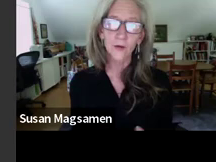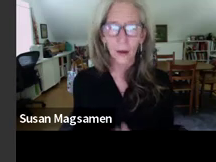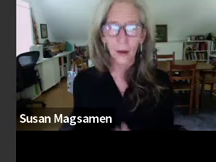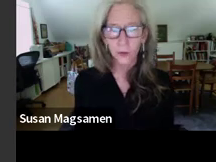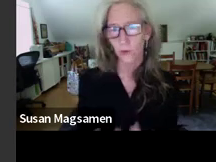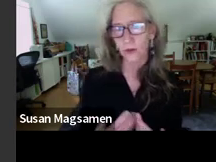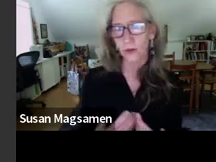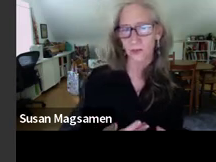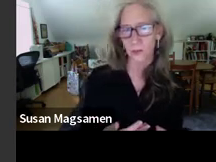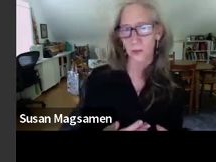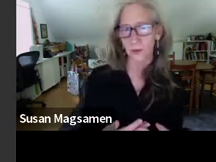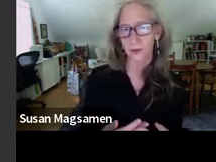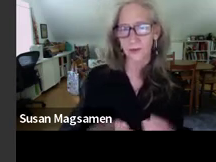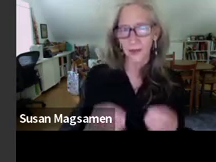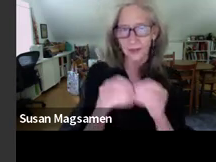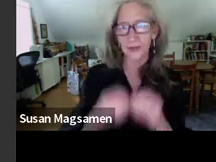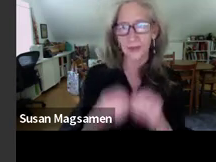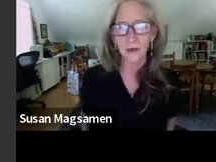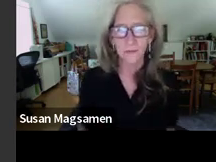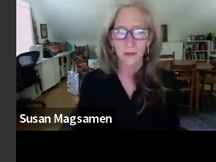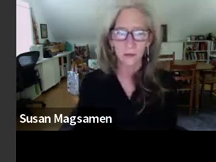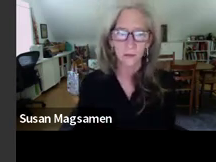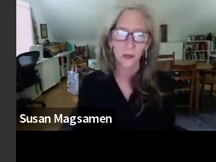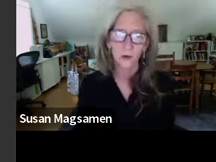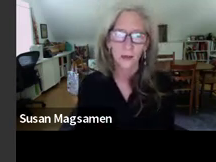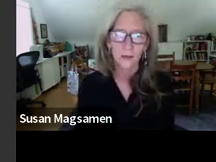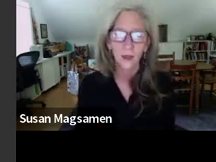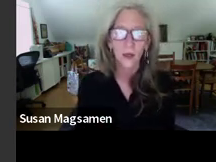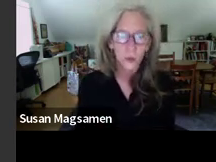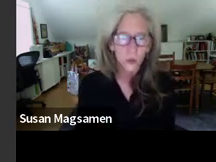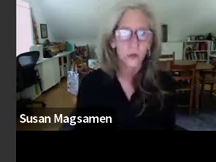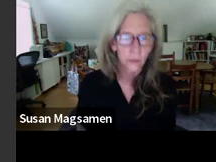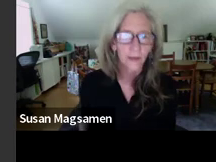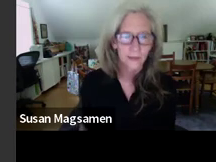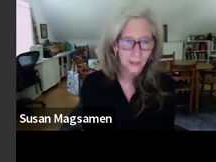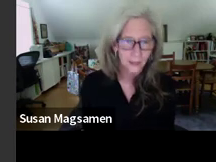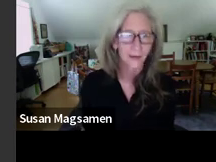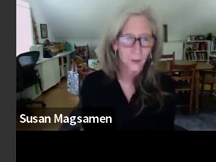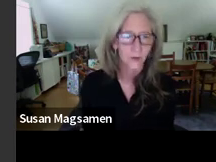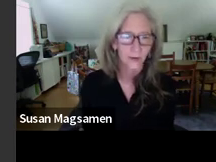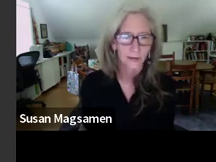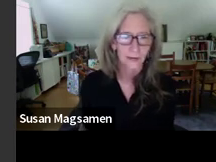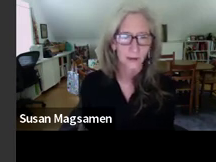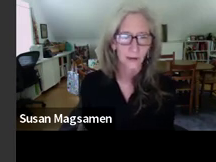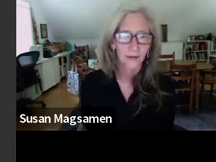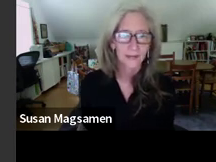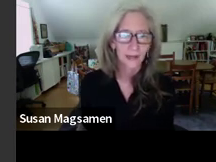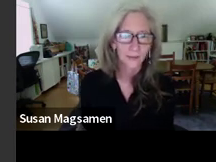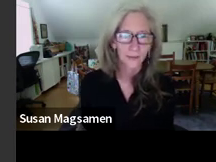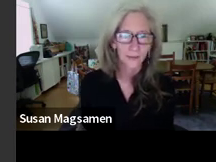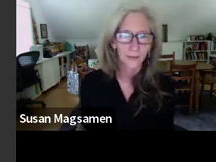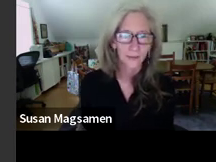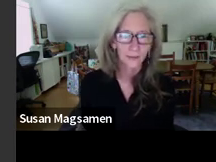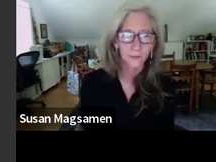wired, and then how you value those kinds of experiences. And it's at the center of that that really creates your unique aesthetic